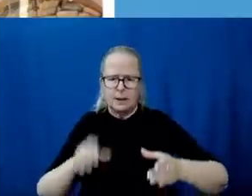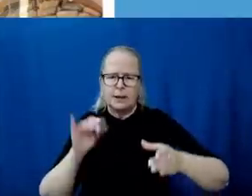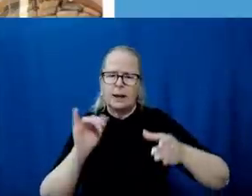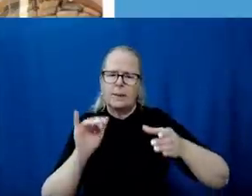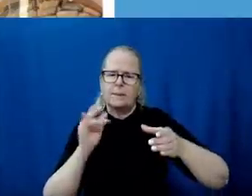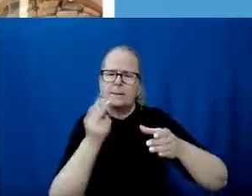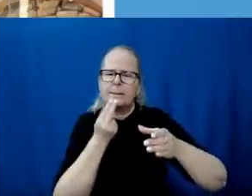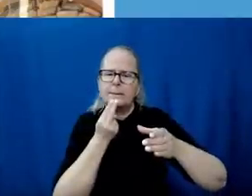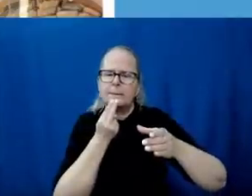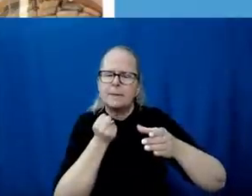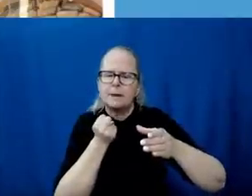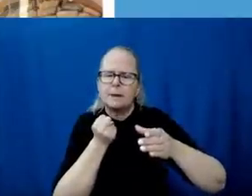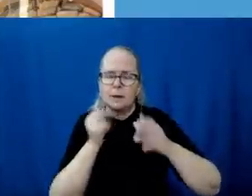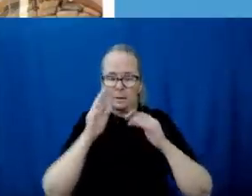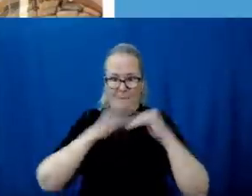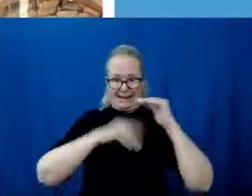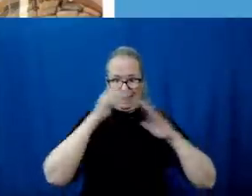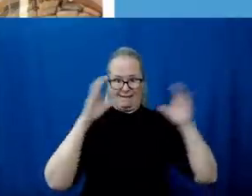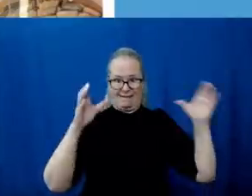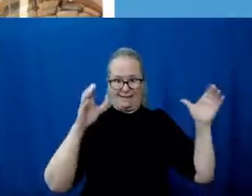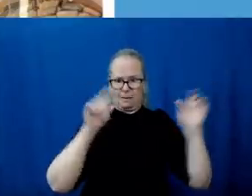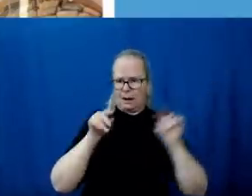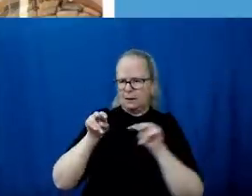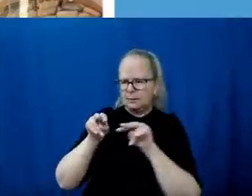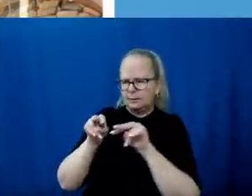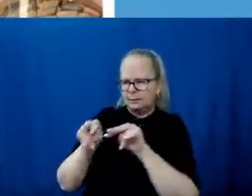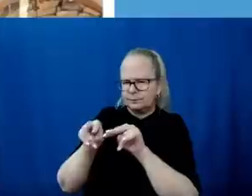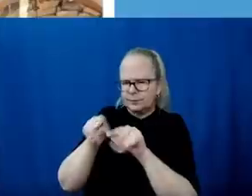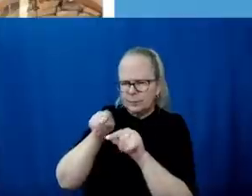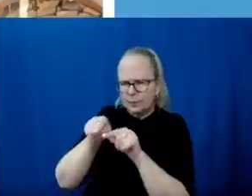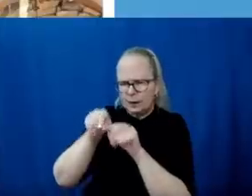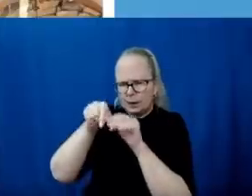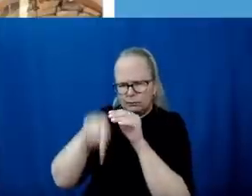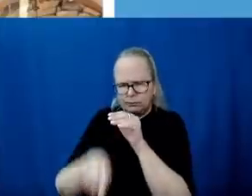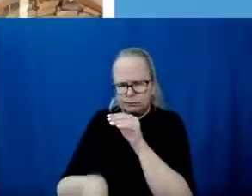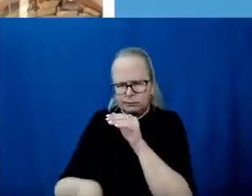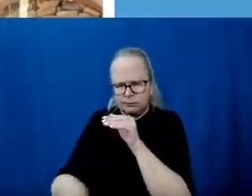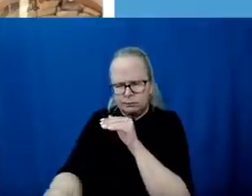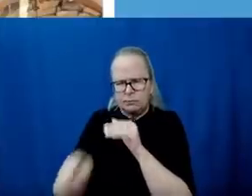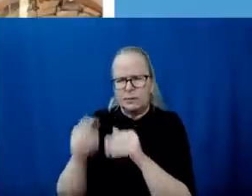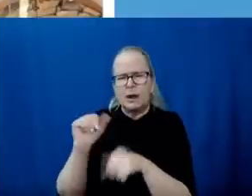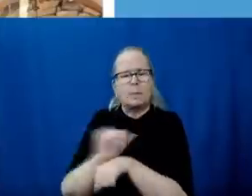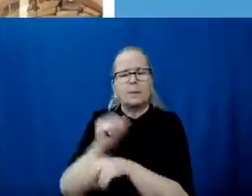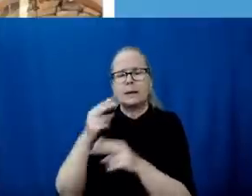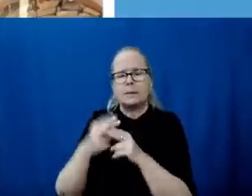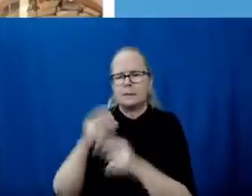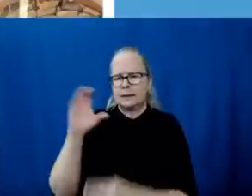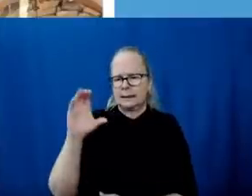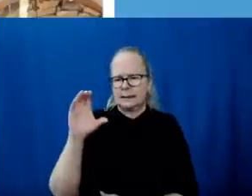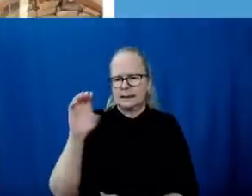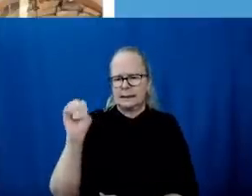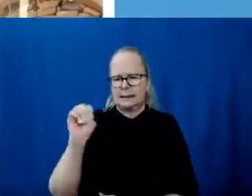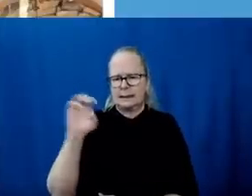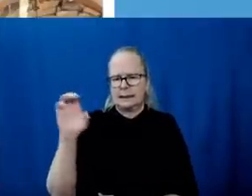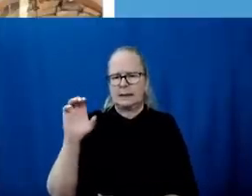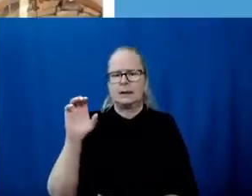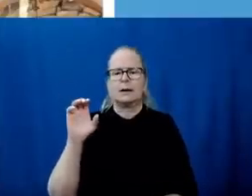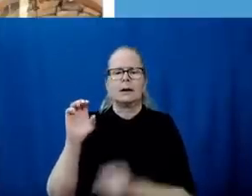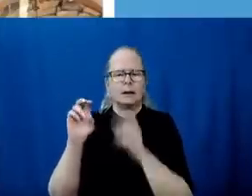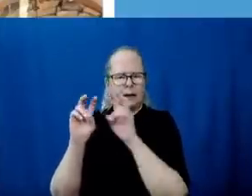type device that's been designed for in-facility monitoring by a local Alberta company, CEC